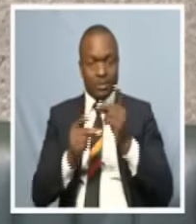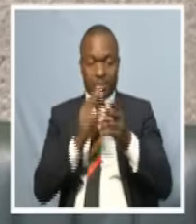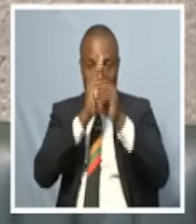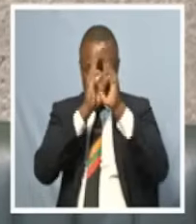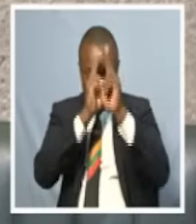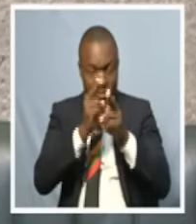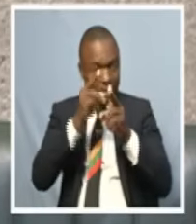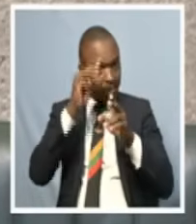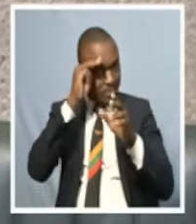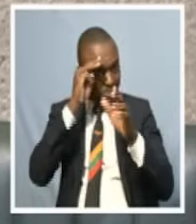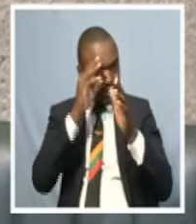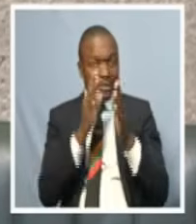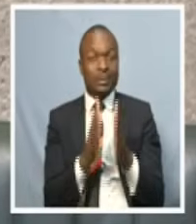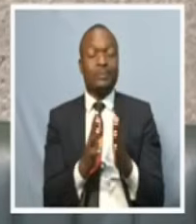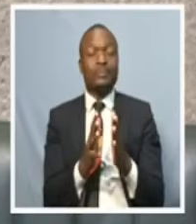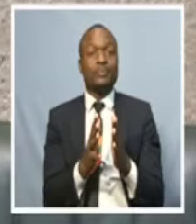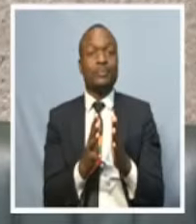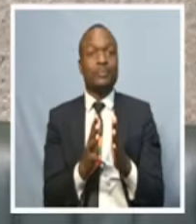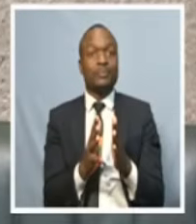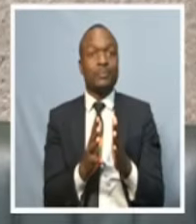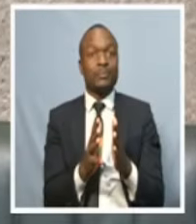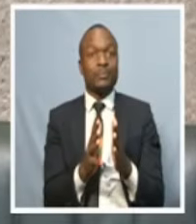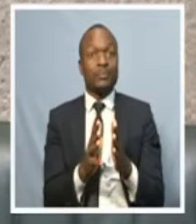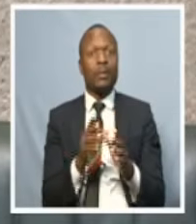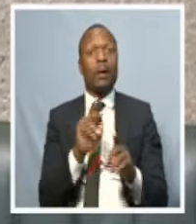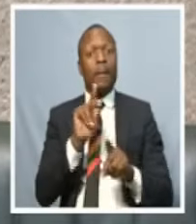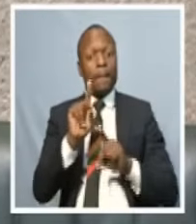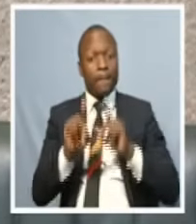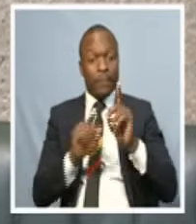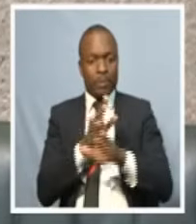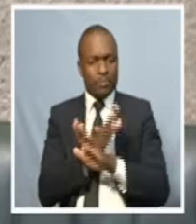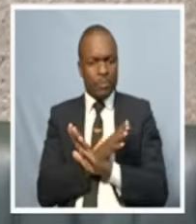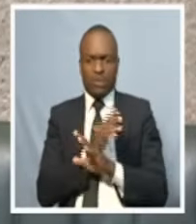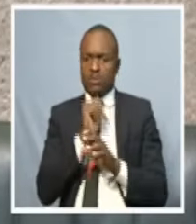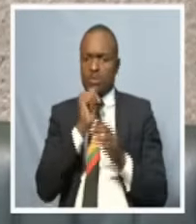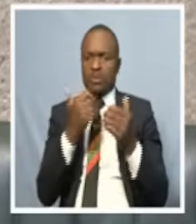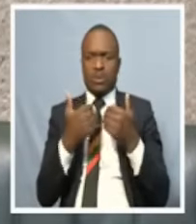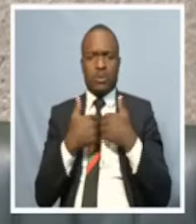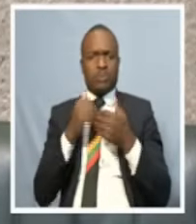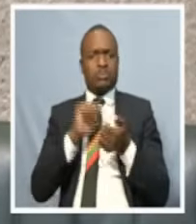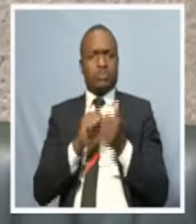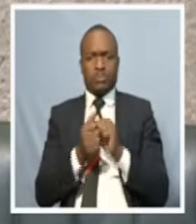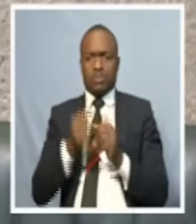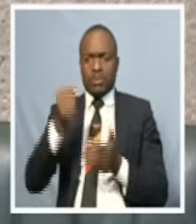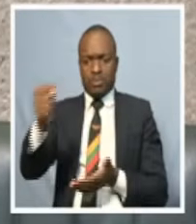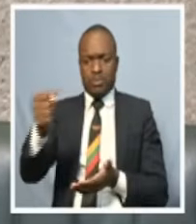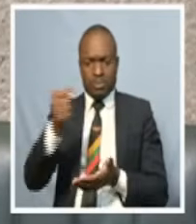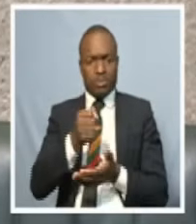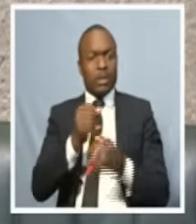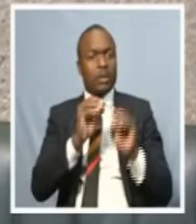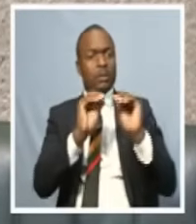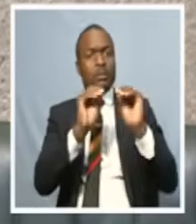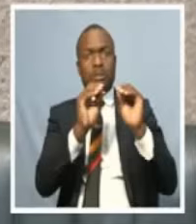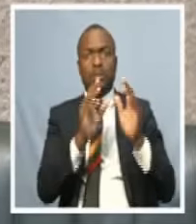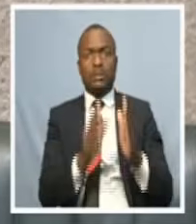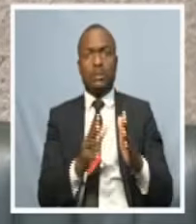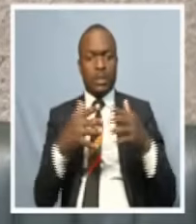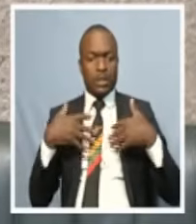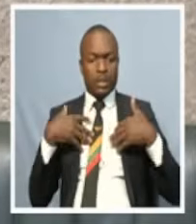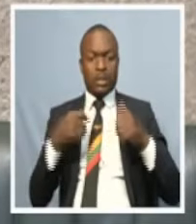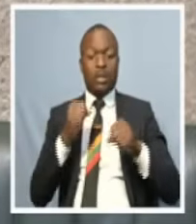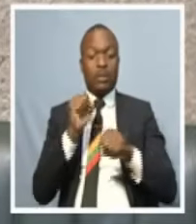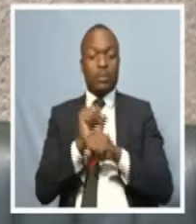Honorable Minister, I think the Zambian people had no problems with the employment of teachers and health